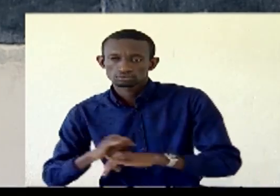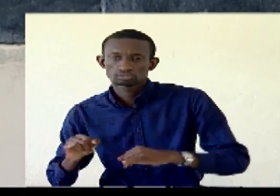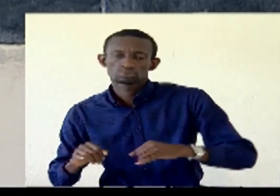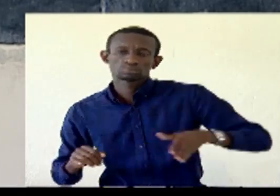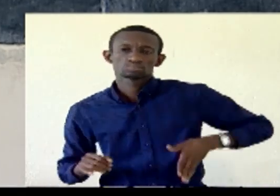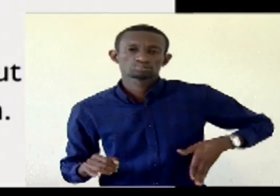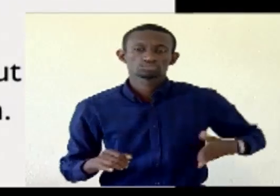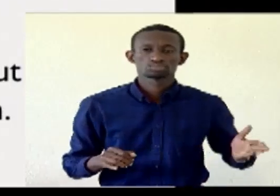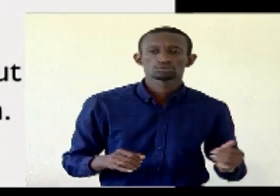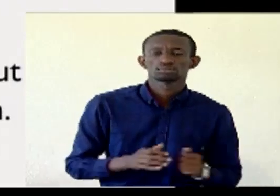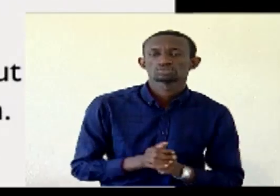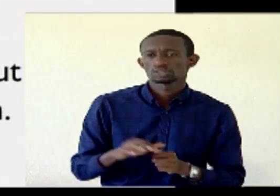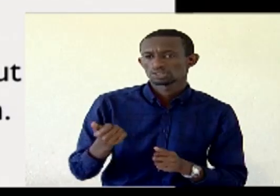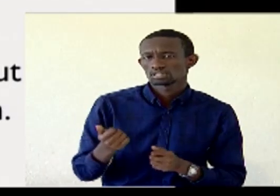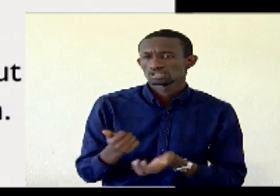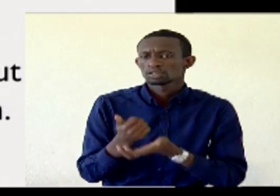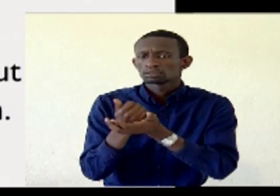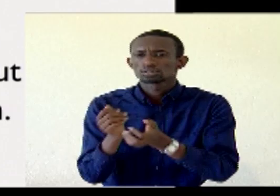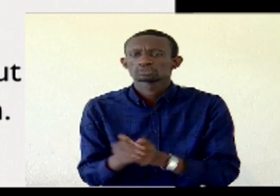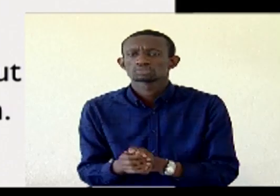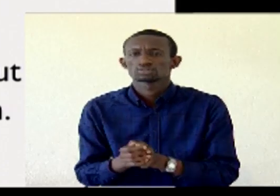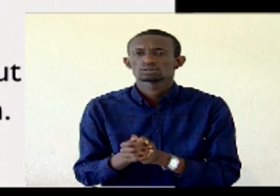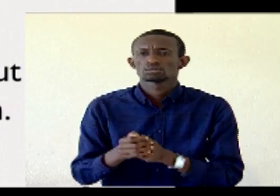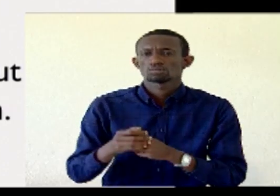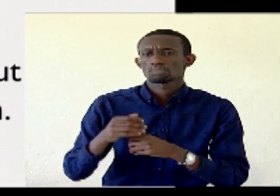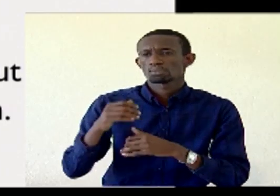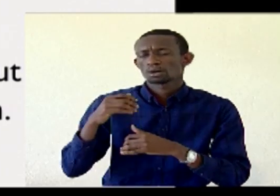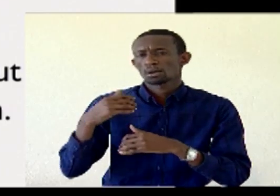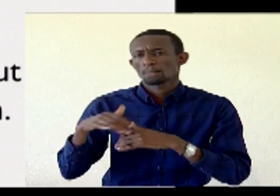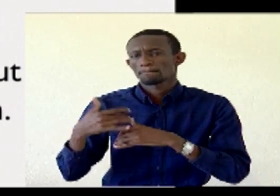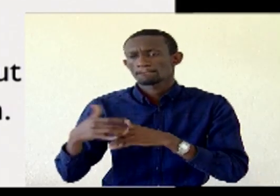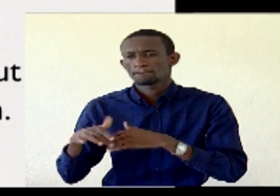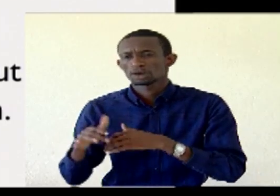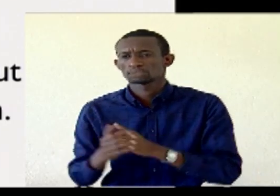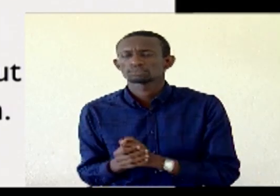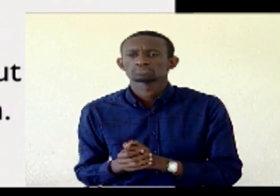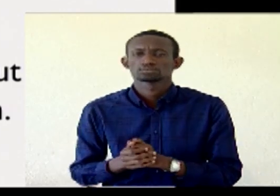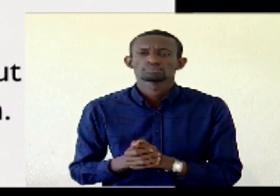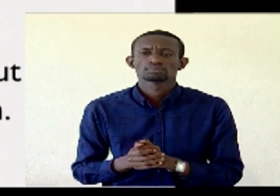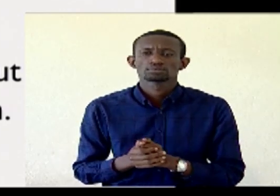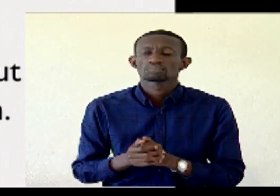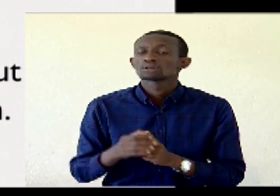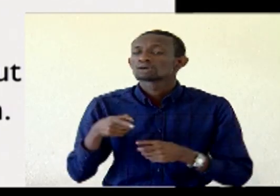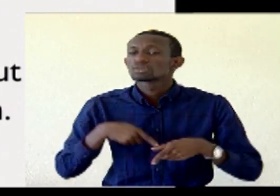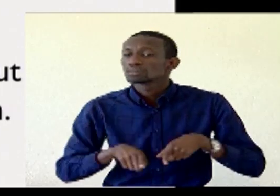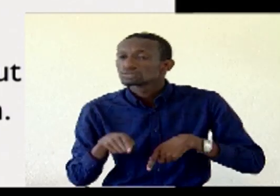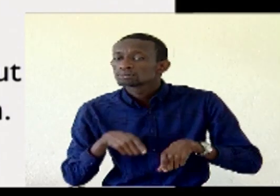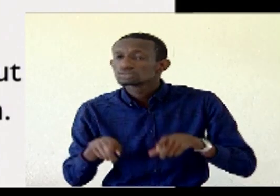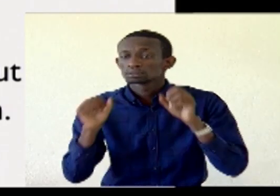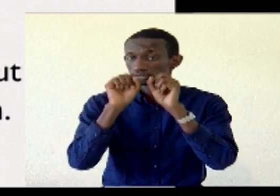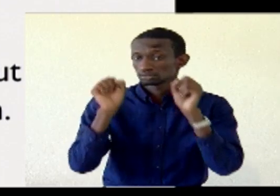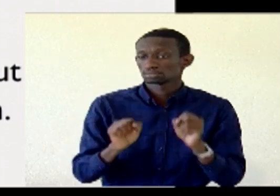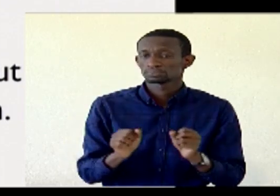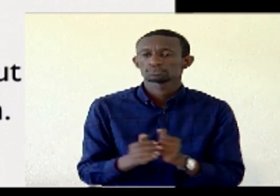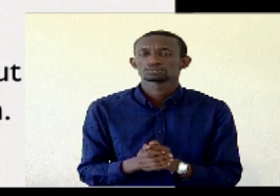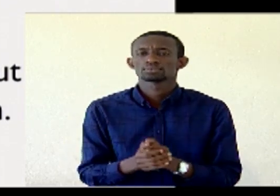the urinary bladder, all right? And the urinary system is also composed of 2